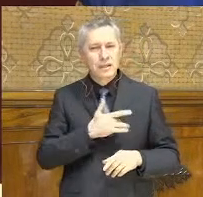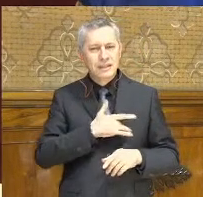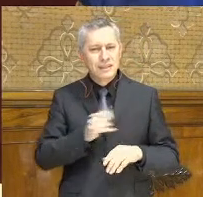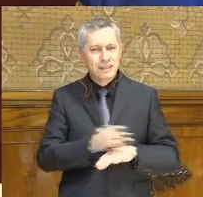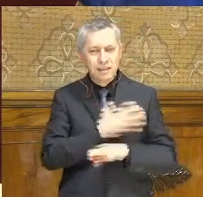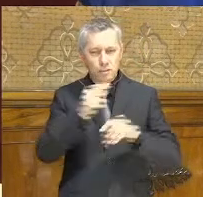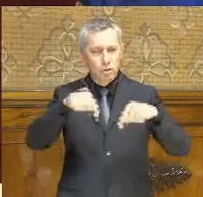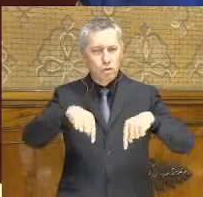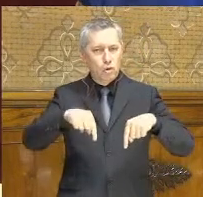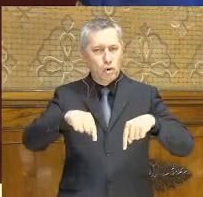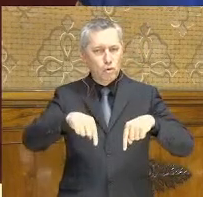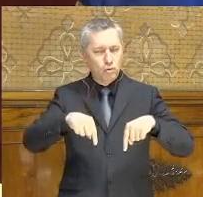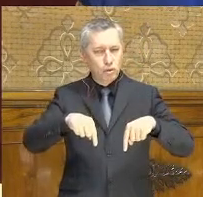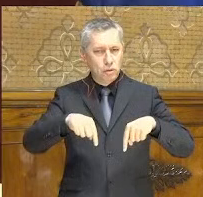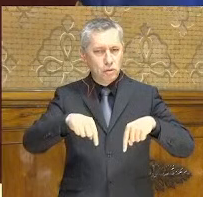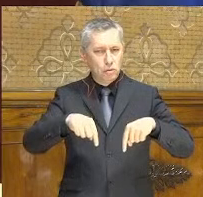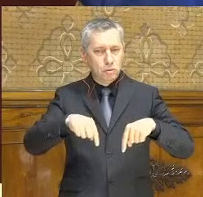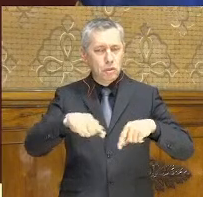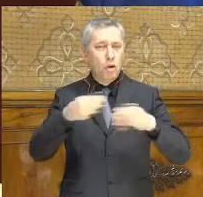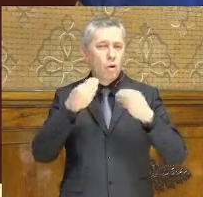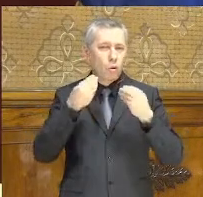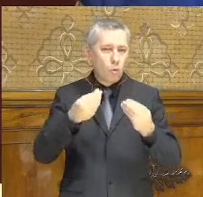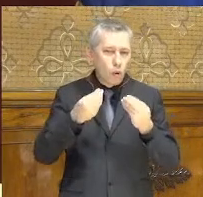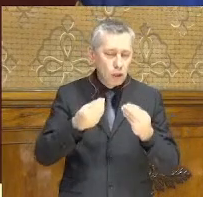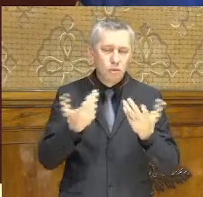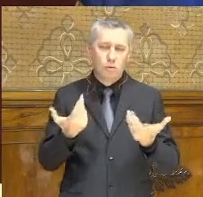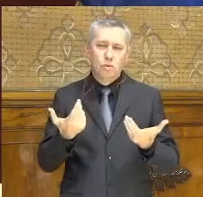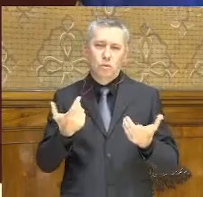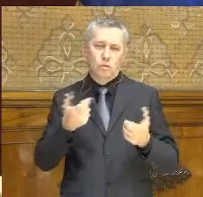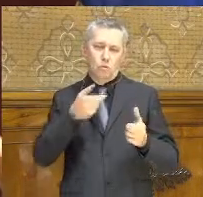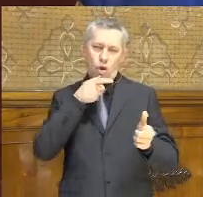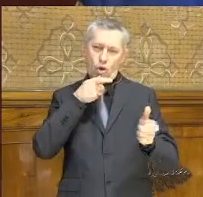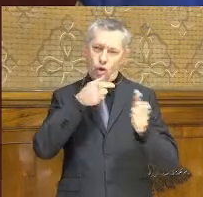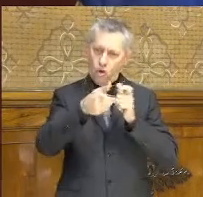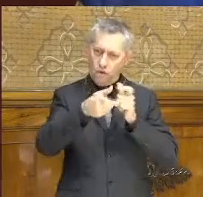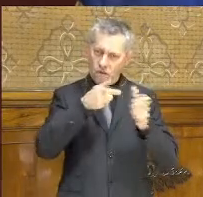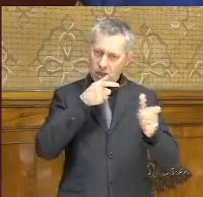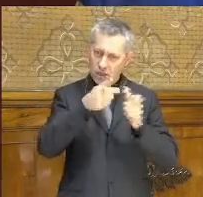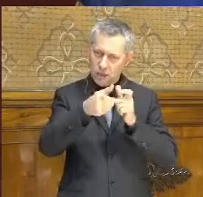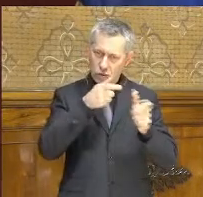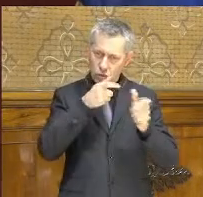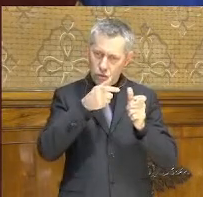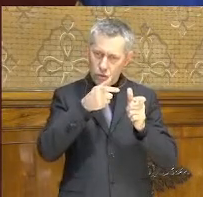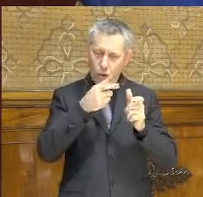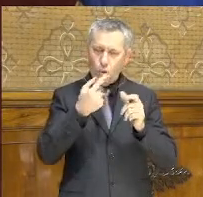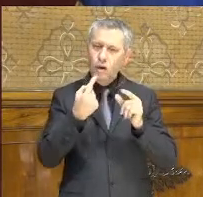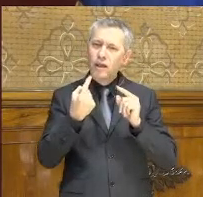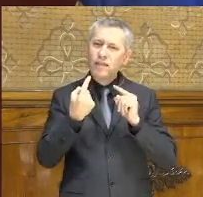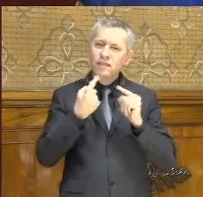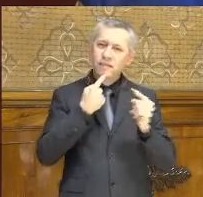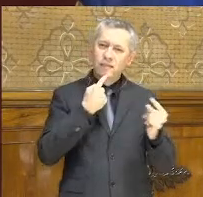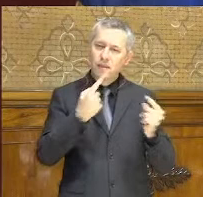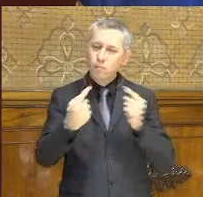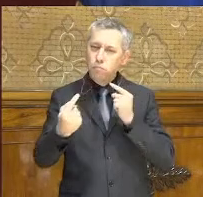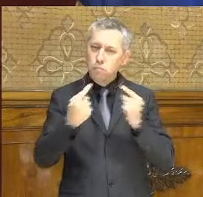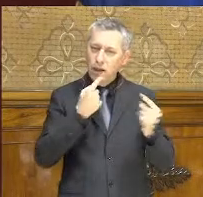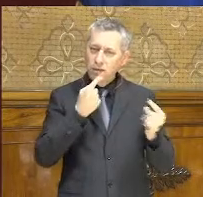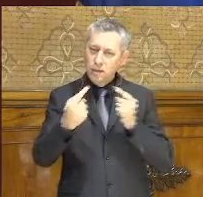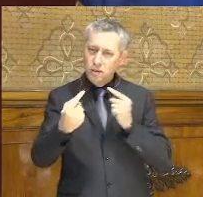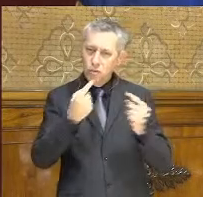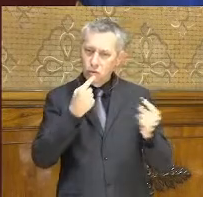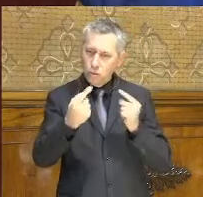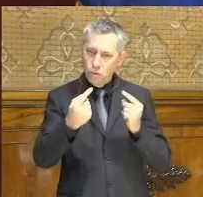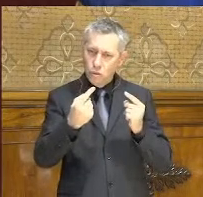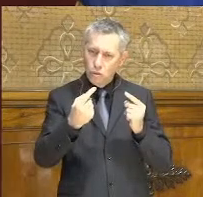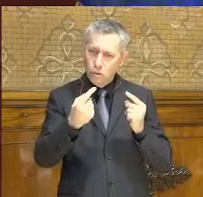when the whole nature of conversation, of debate, discussion, and discourse has been